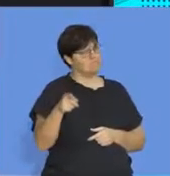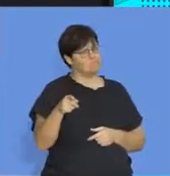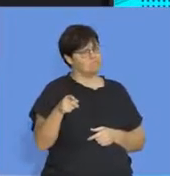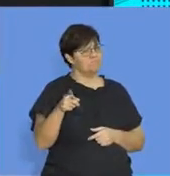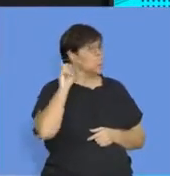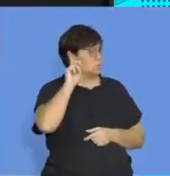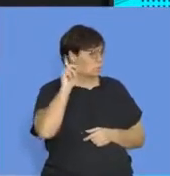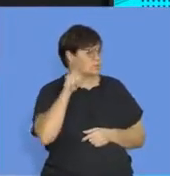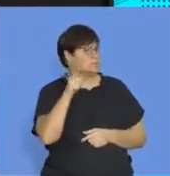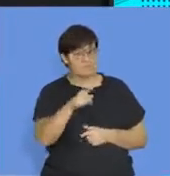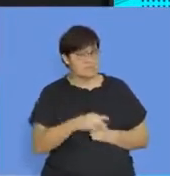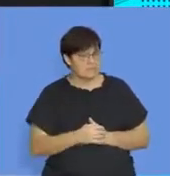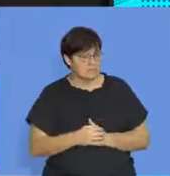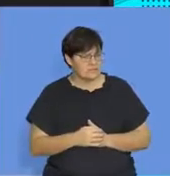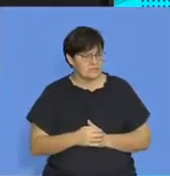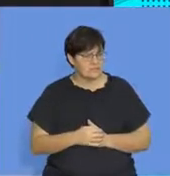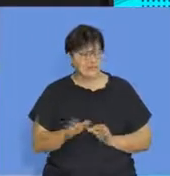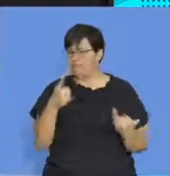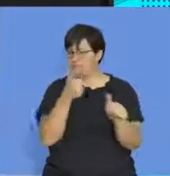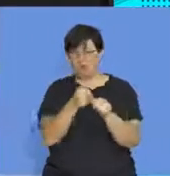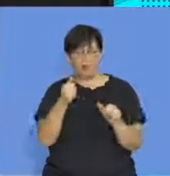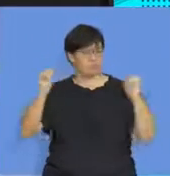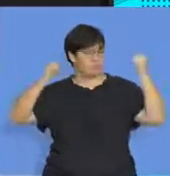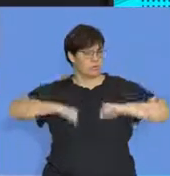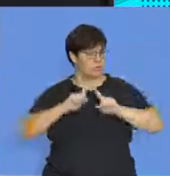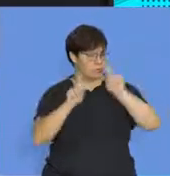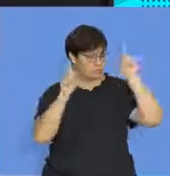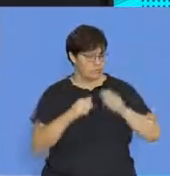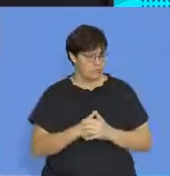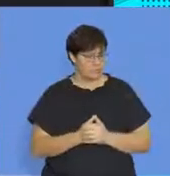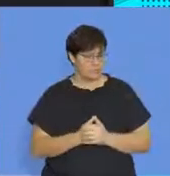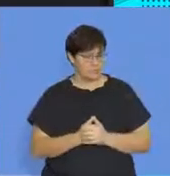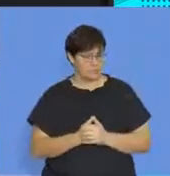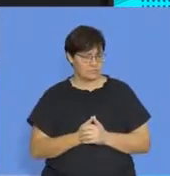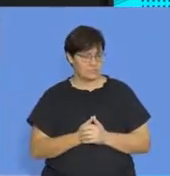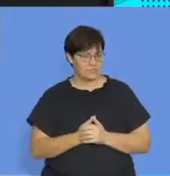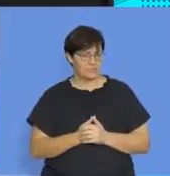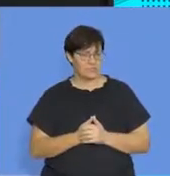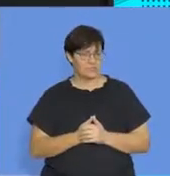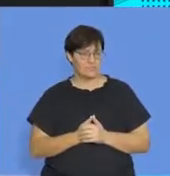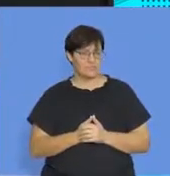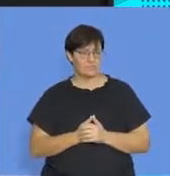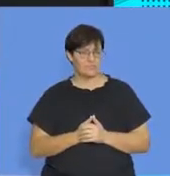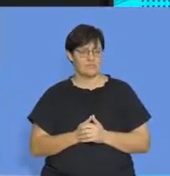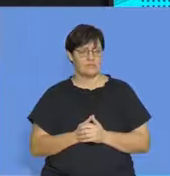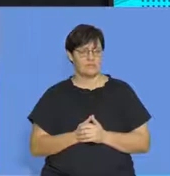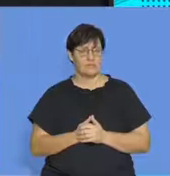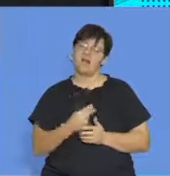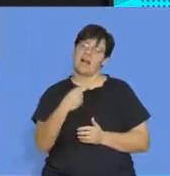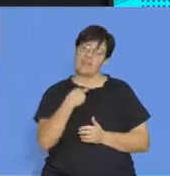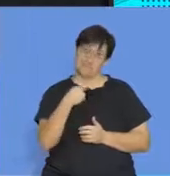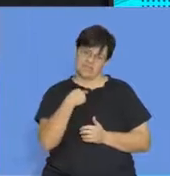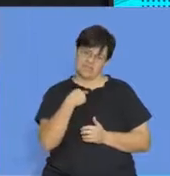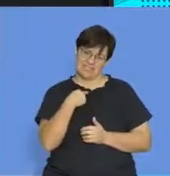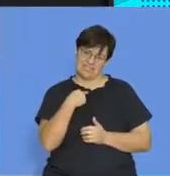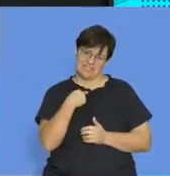Sarah, you're not being too good there. You're not following the terms of the partnership agreement. Right, now guys, unfortunately, I think